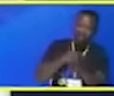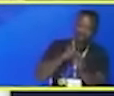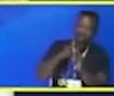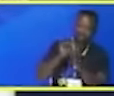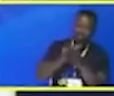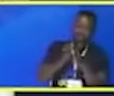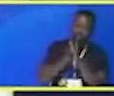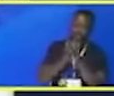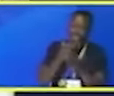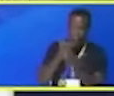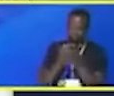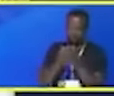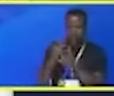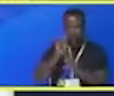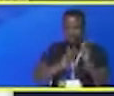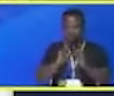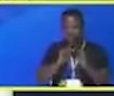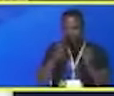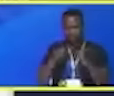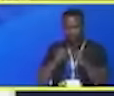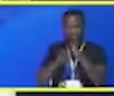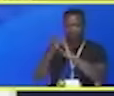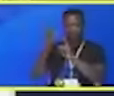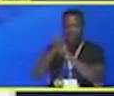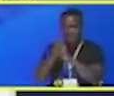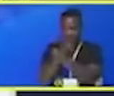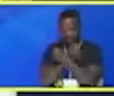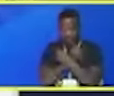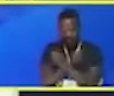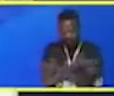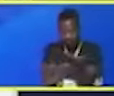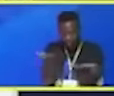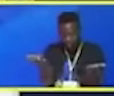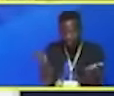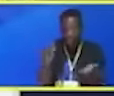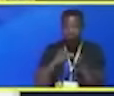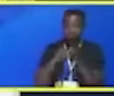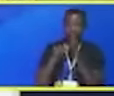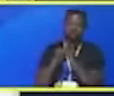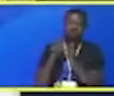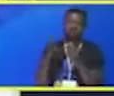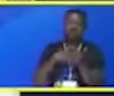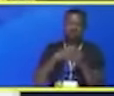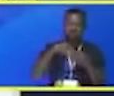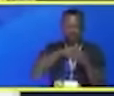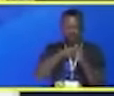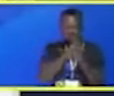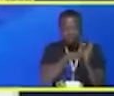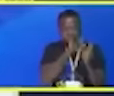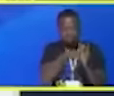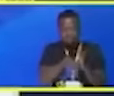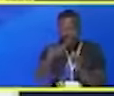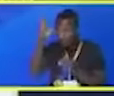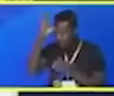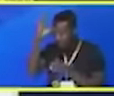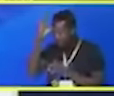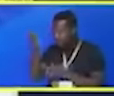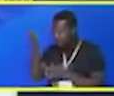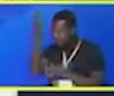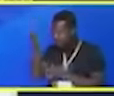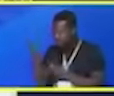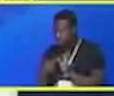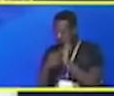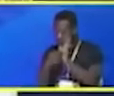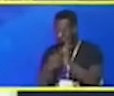become people of stature, when God really loves you, in fact, according to scriptures, fathers demonstrated